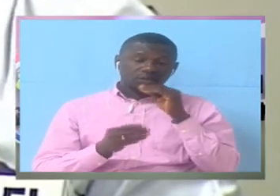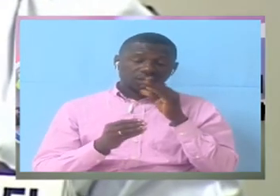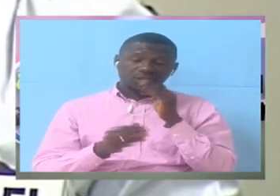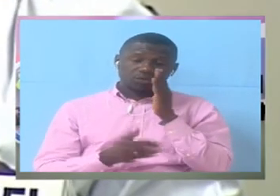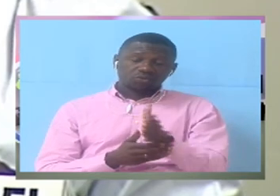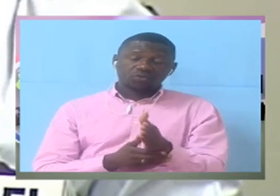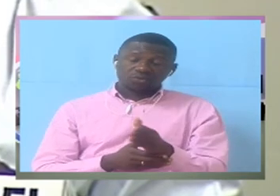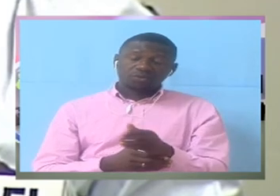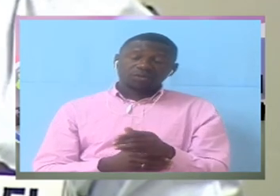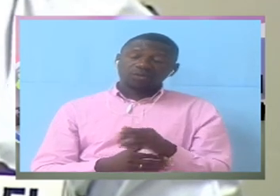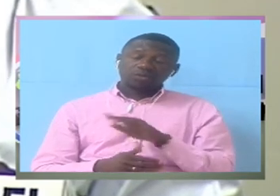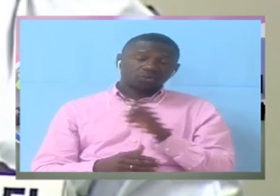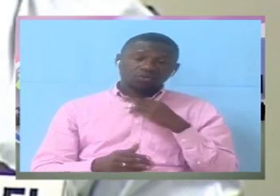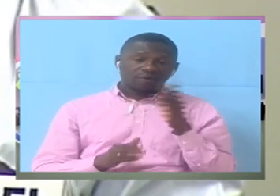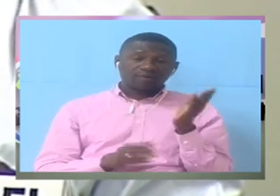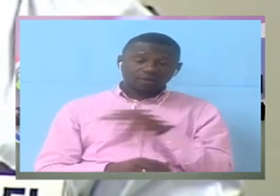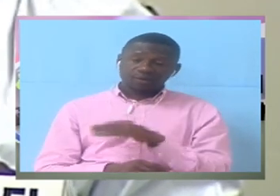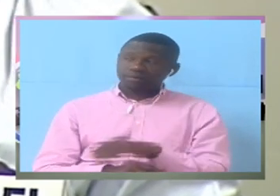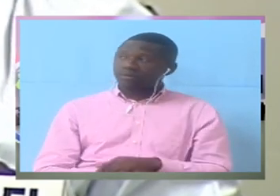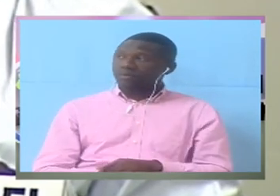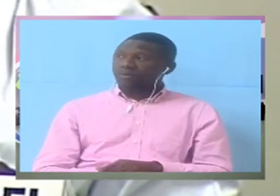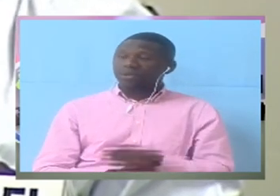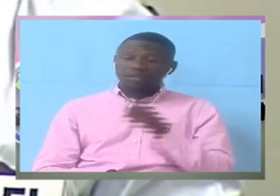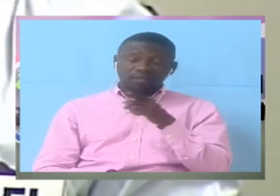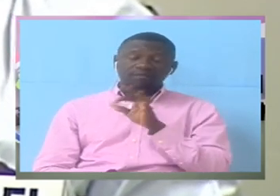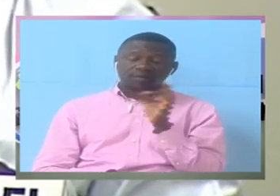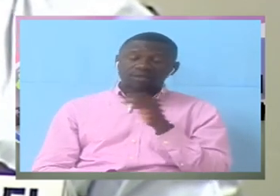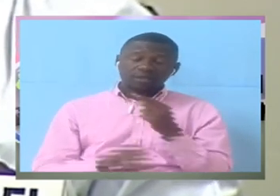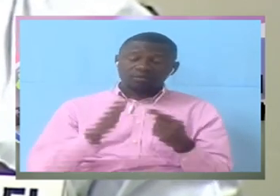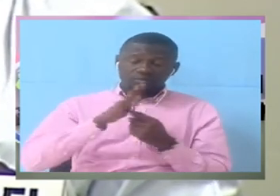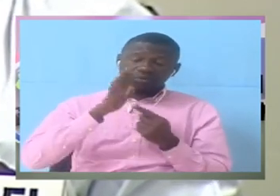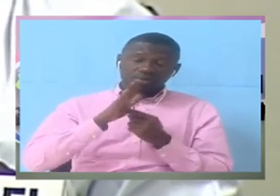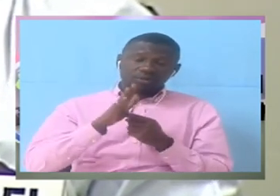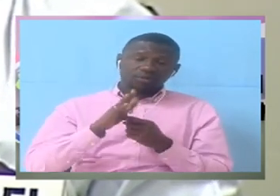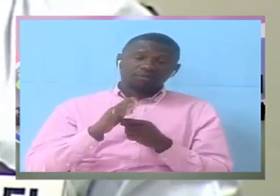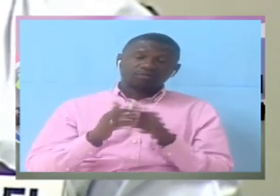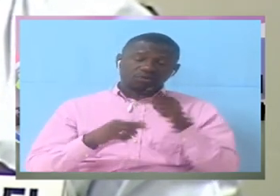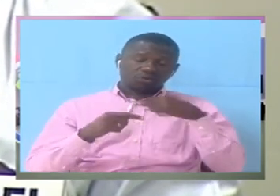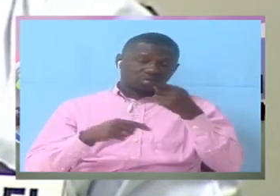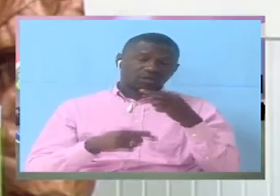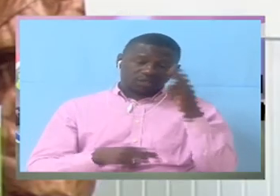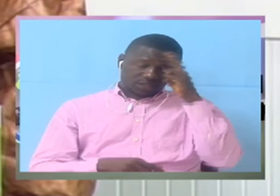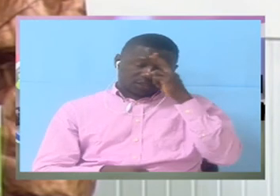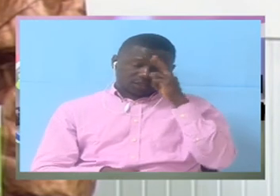lies. This is a very important point, perhaps for other reasons, but proceed.